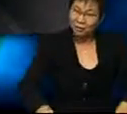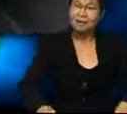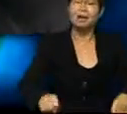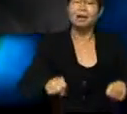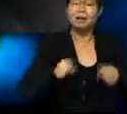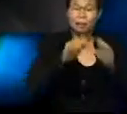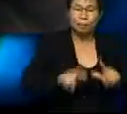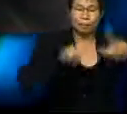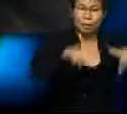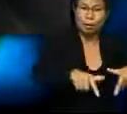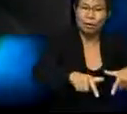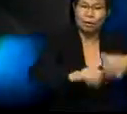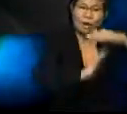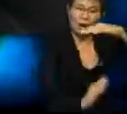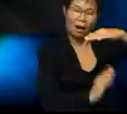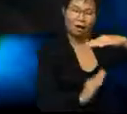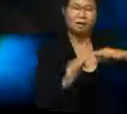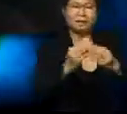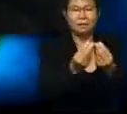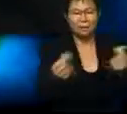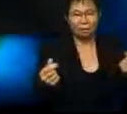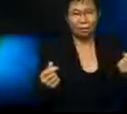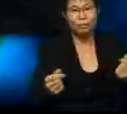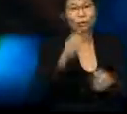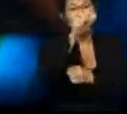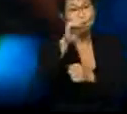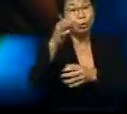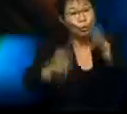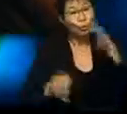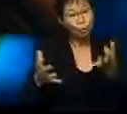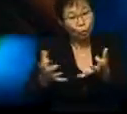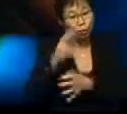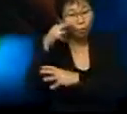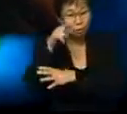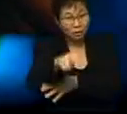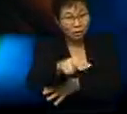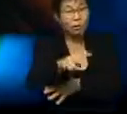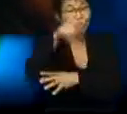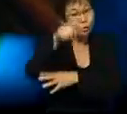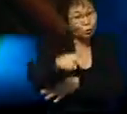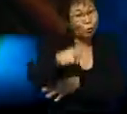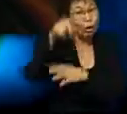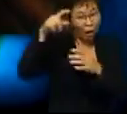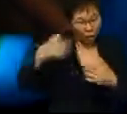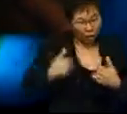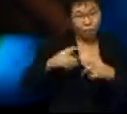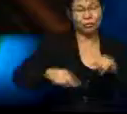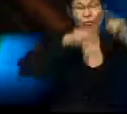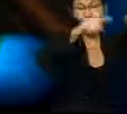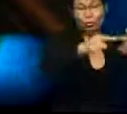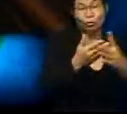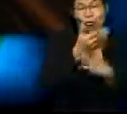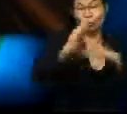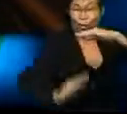are placed under the ground. So, if you want to see them, you will have to go through